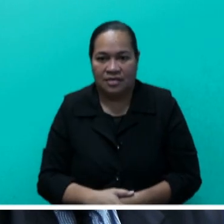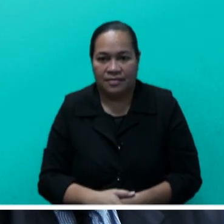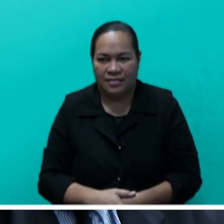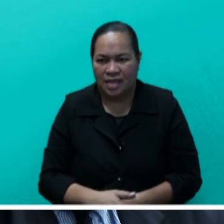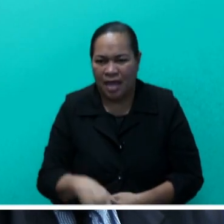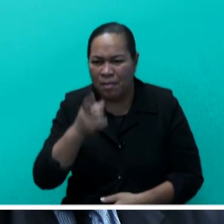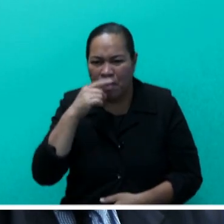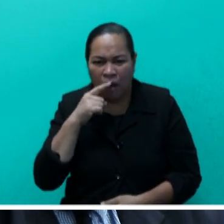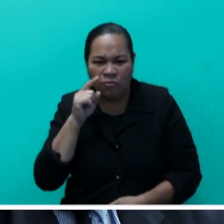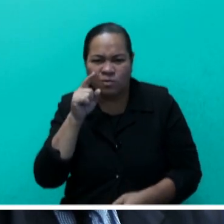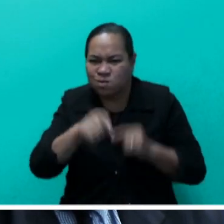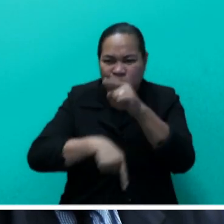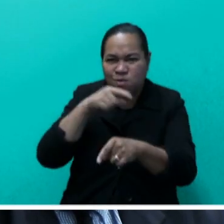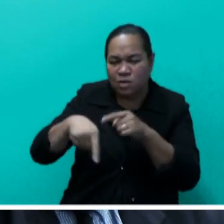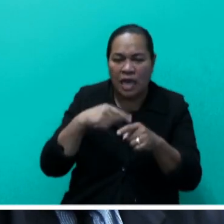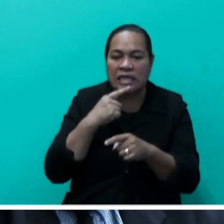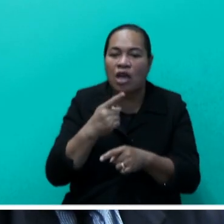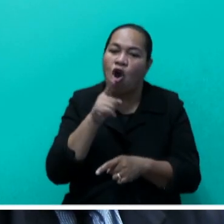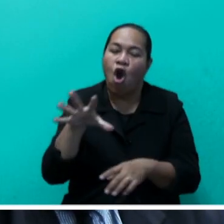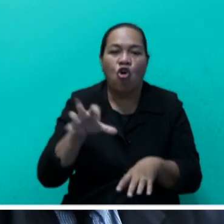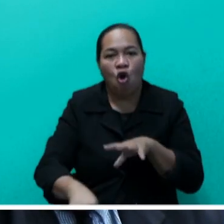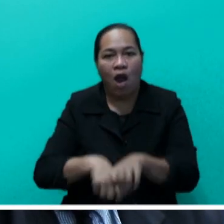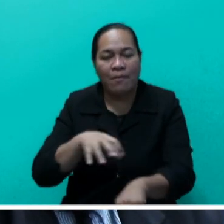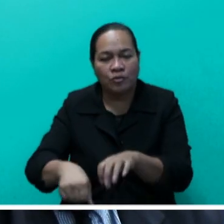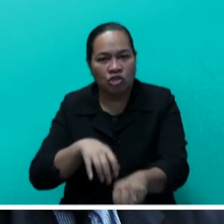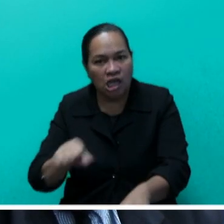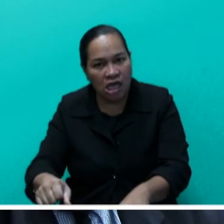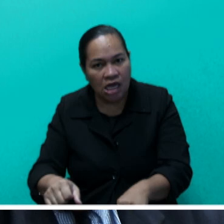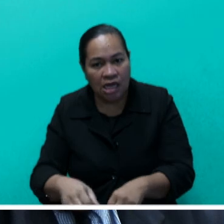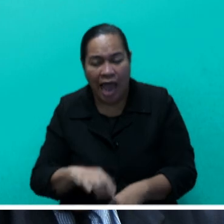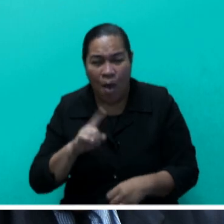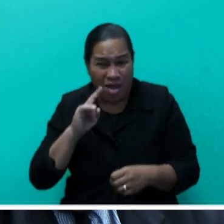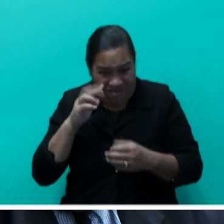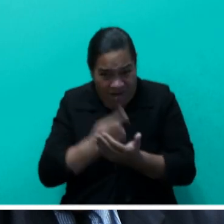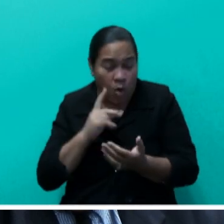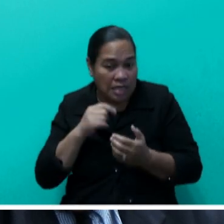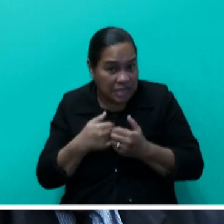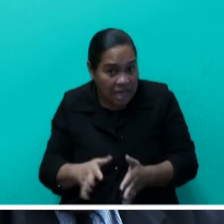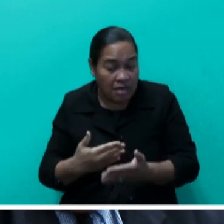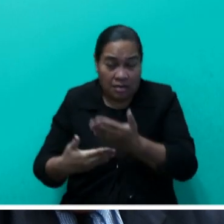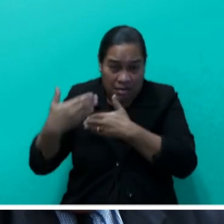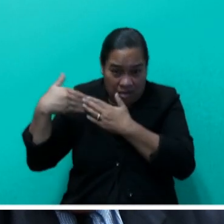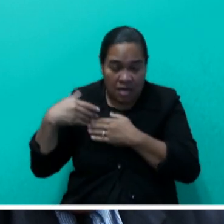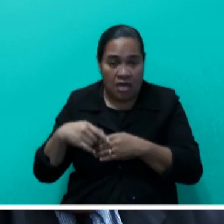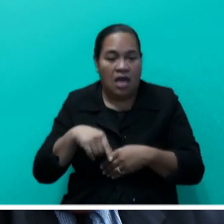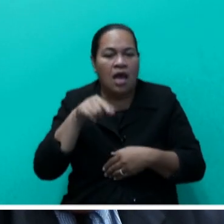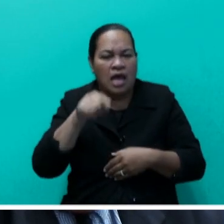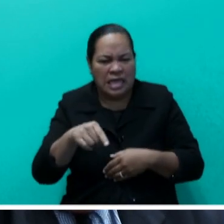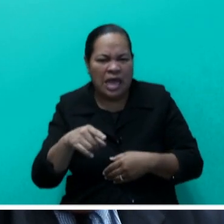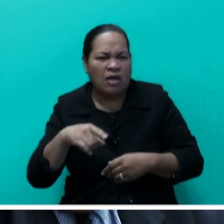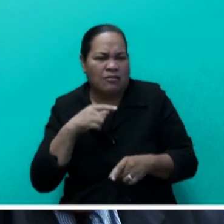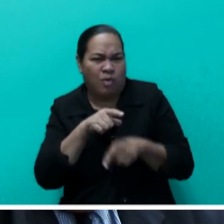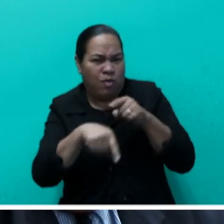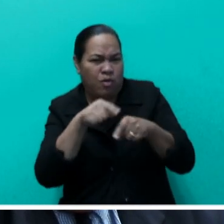Allegations of corruption. Honourable Speaker, initially the issue of corruption raised against FRU